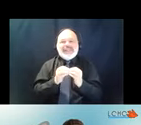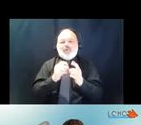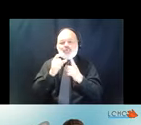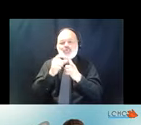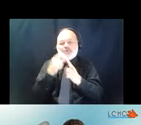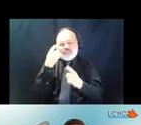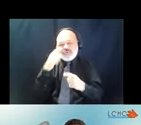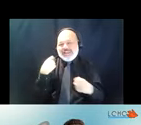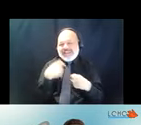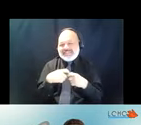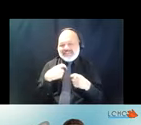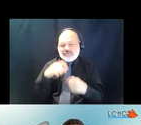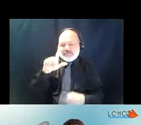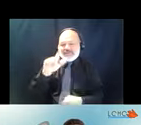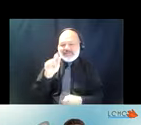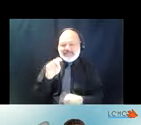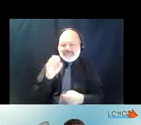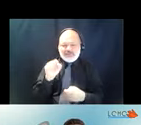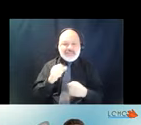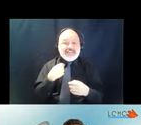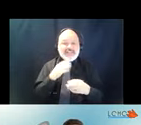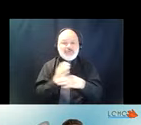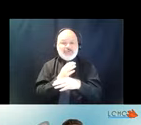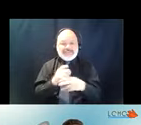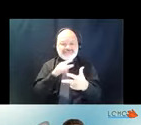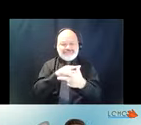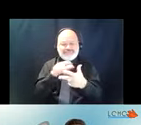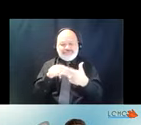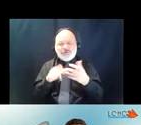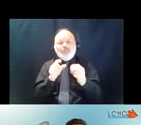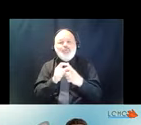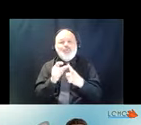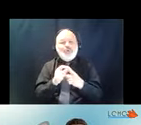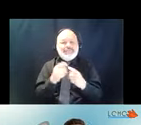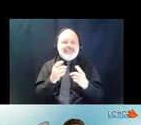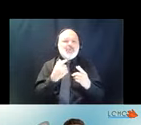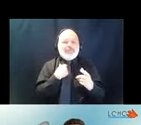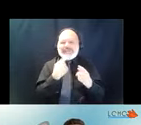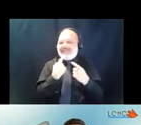Latinos. So Latinos and Latino immigrants, we share a common history in terms of immigration,